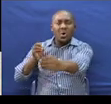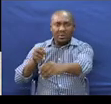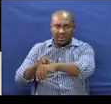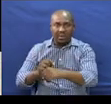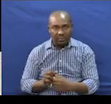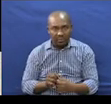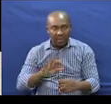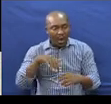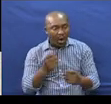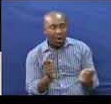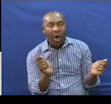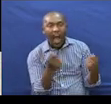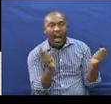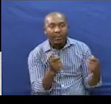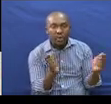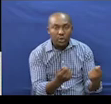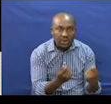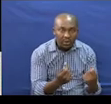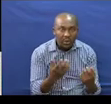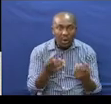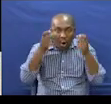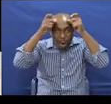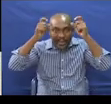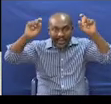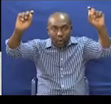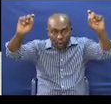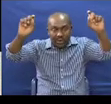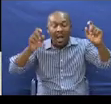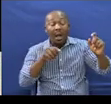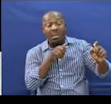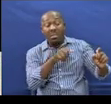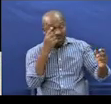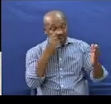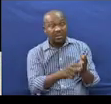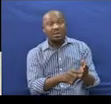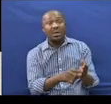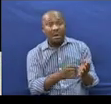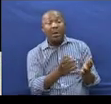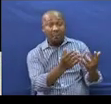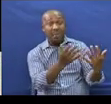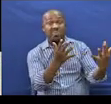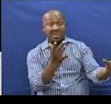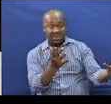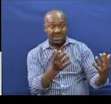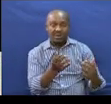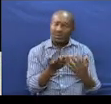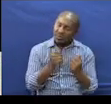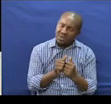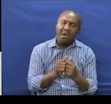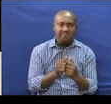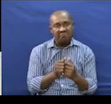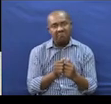of animals or cattle, that is a population of cattle, whether it's goats, cows,